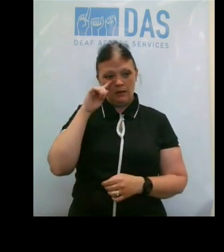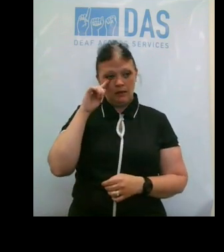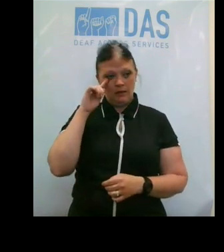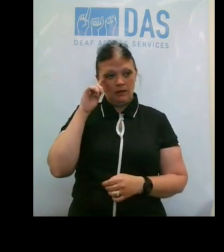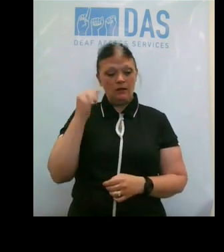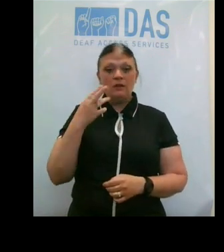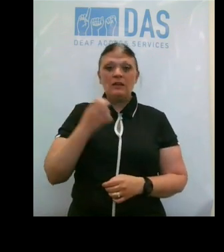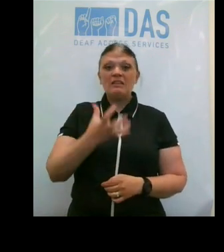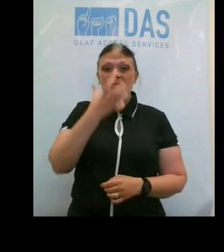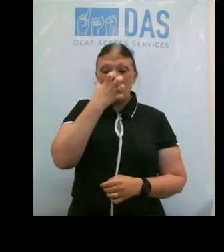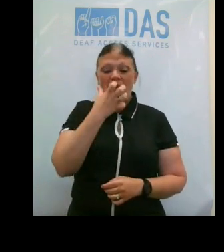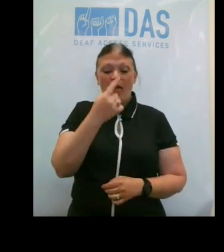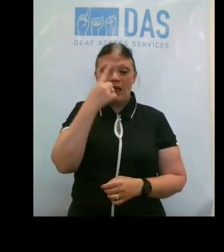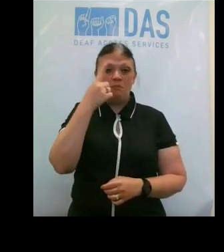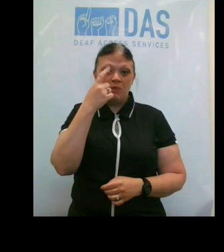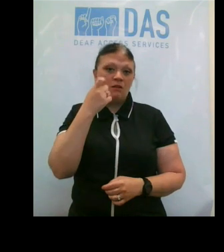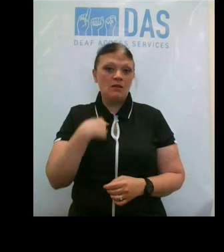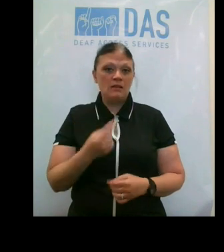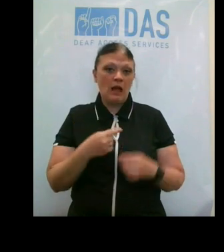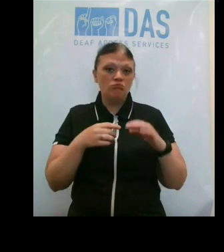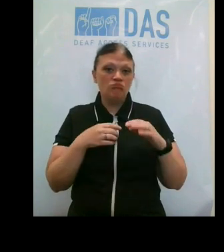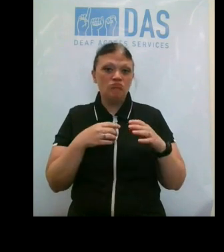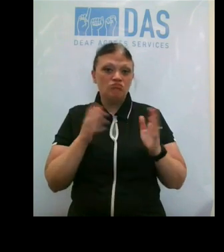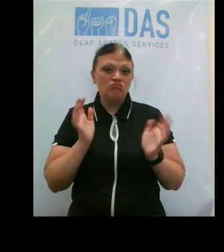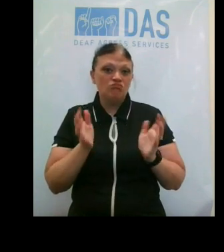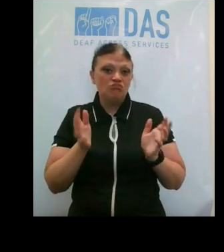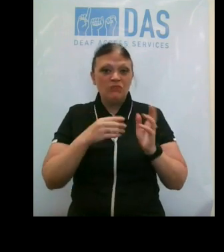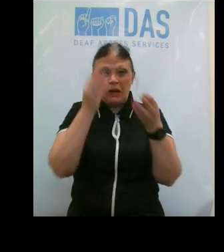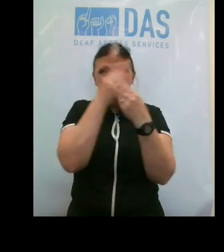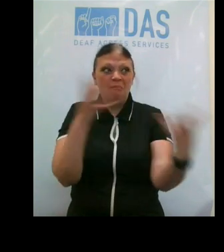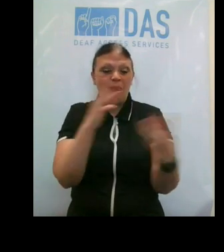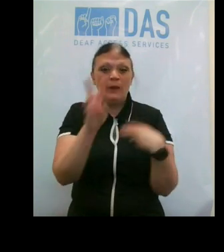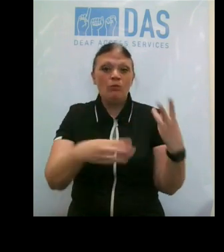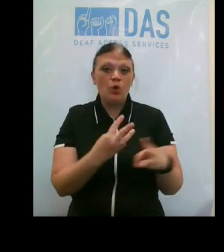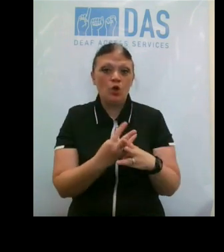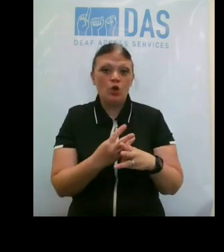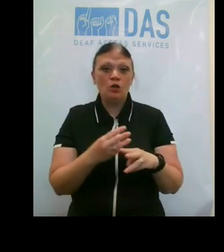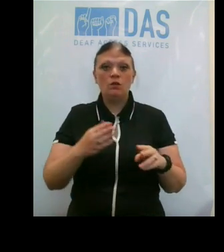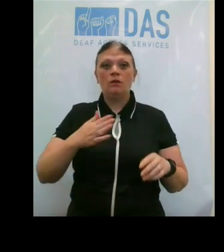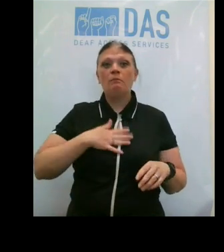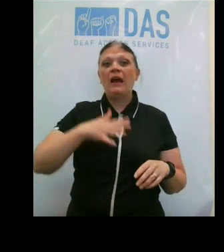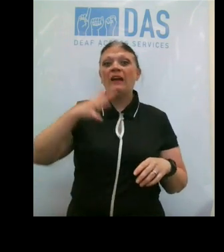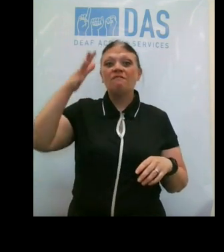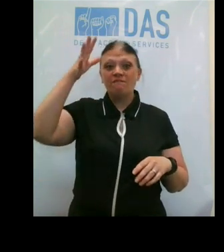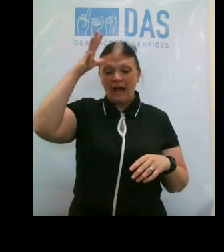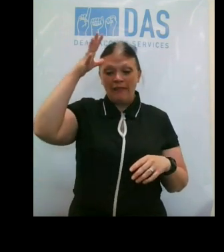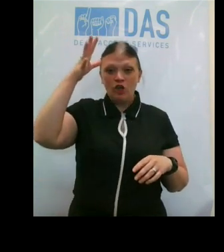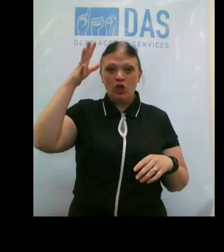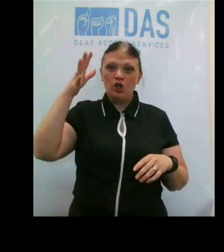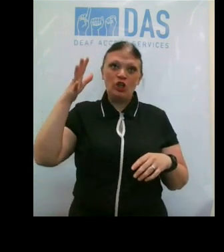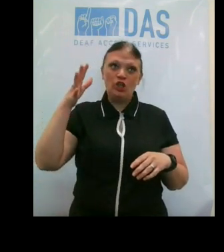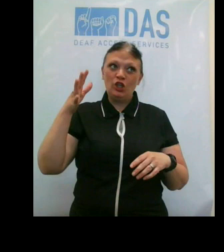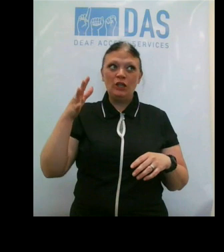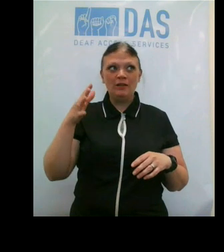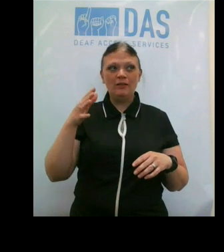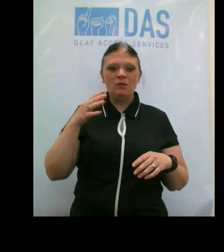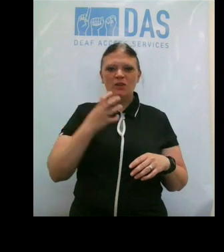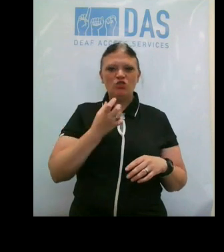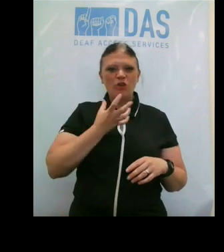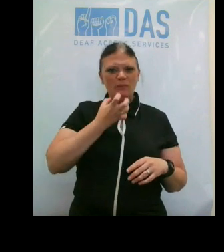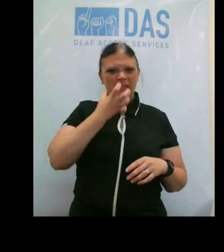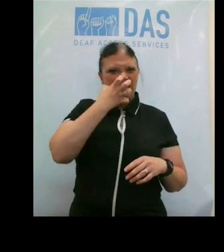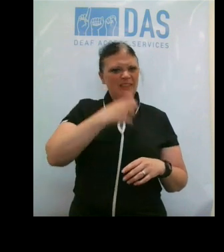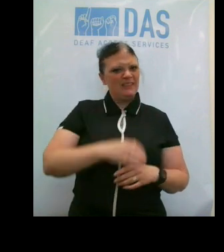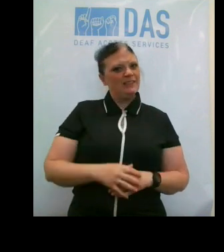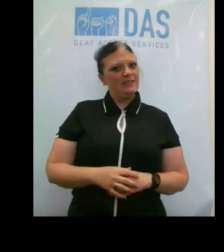right now that I'm probably saying this and letting the rest of the world know. You know my father. He can be a little grumpy at